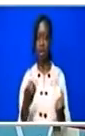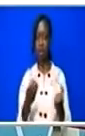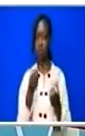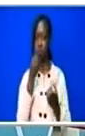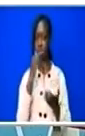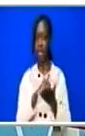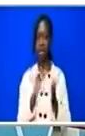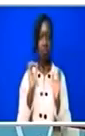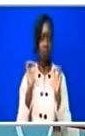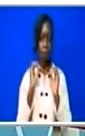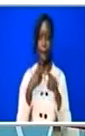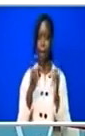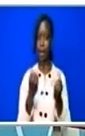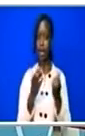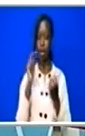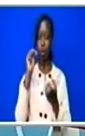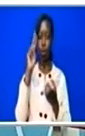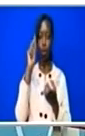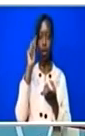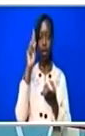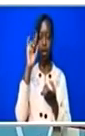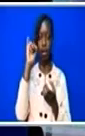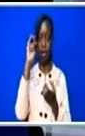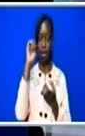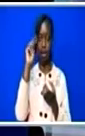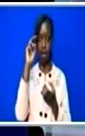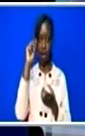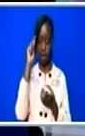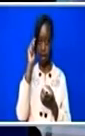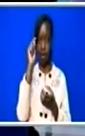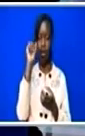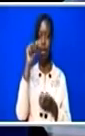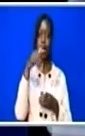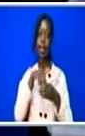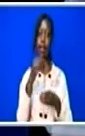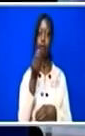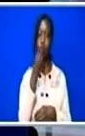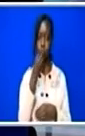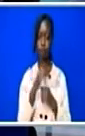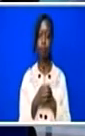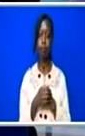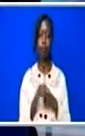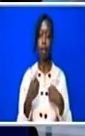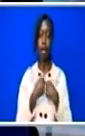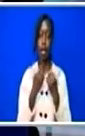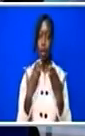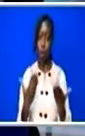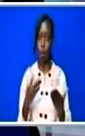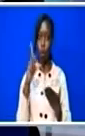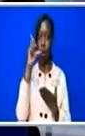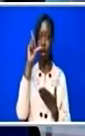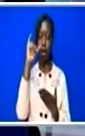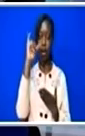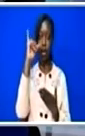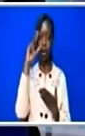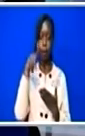the nutrients in the food. Very good. Yeah. So it happens that then lipids is part